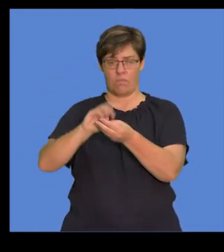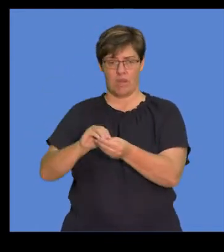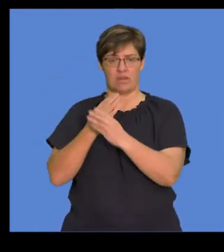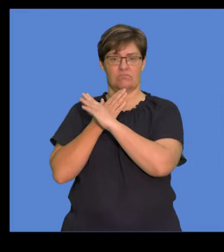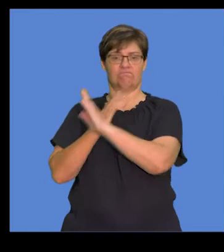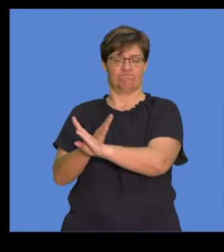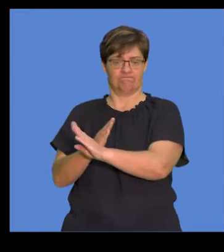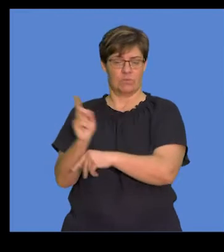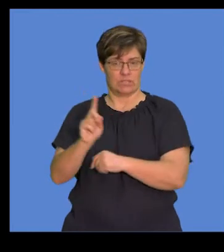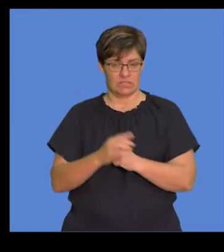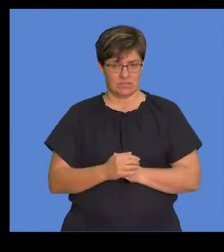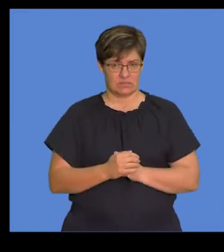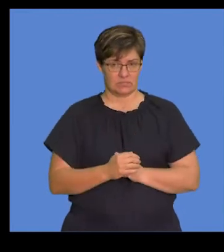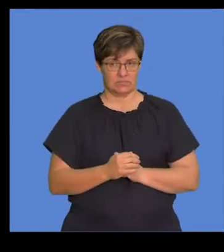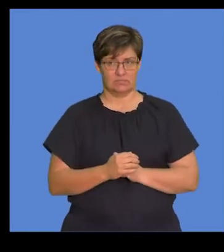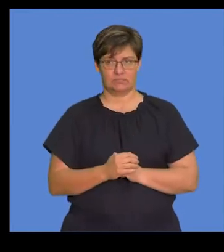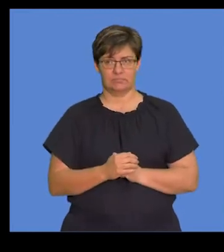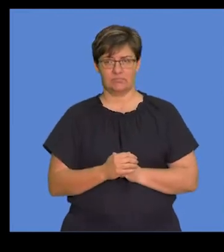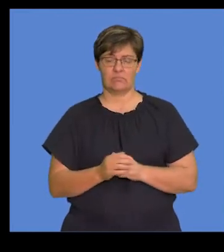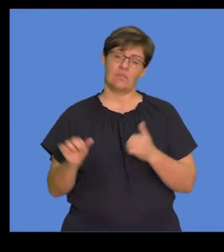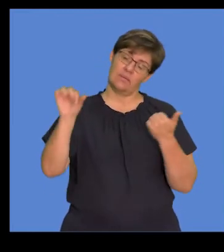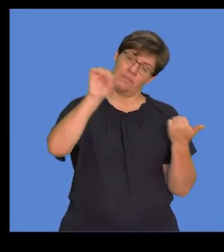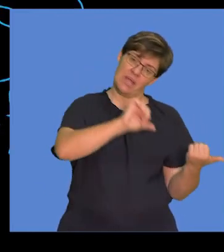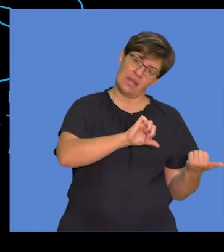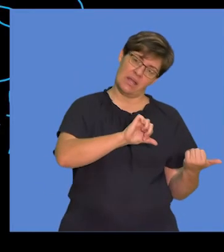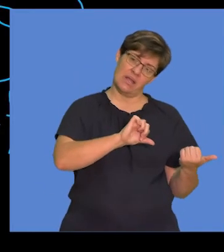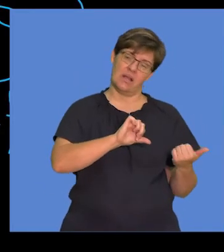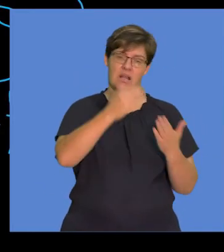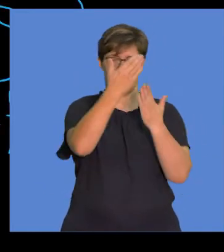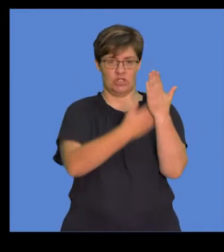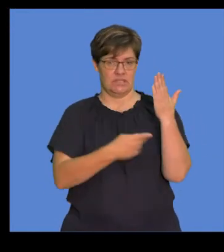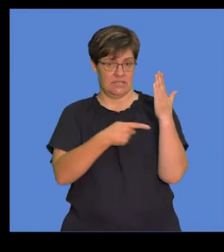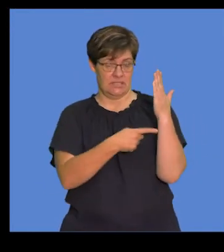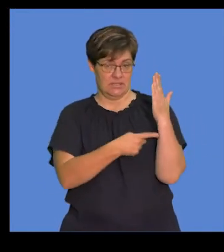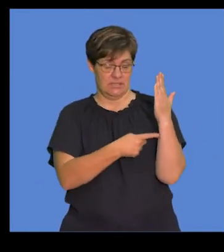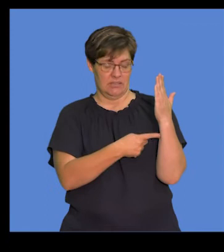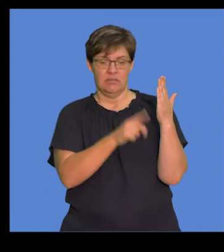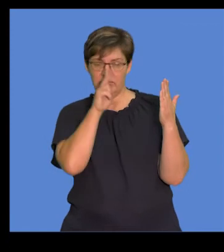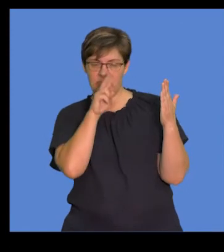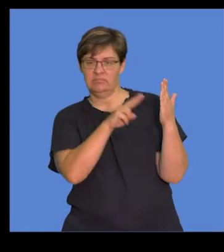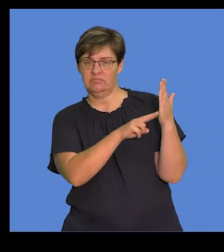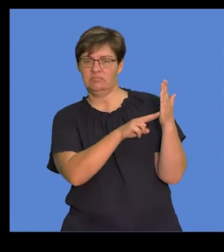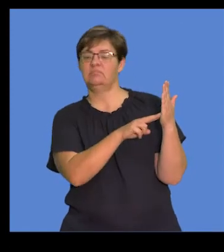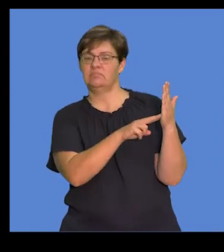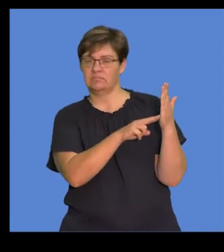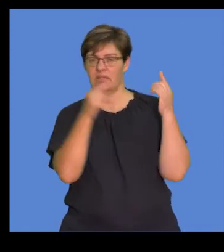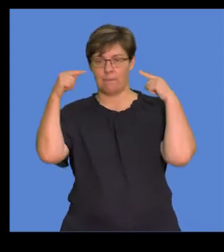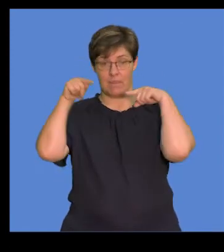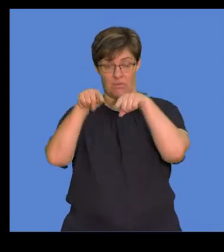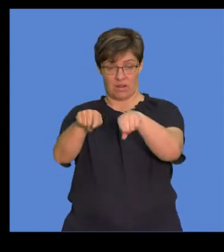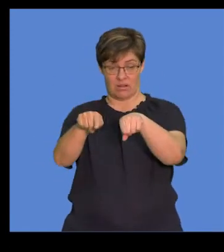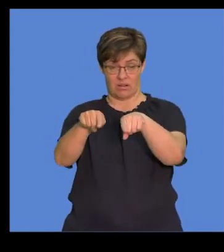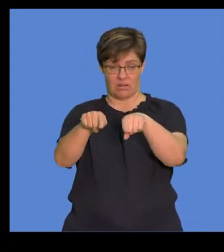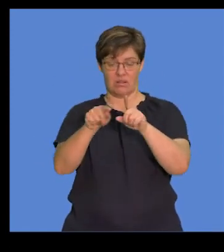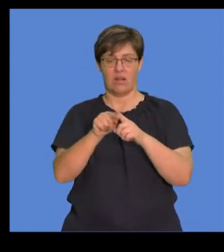combined resistance, okay? Again, if we go back to our data sheet, okay, you'd realize that for a parallel